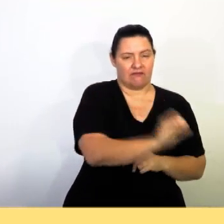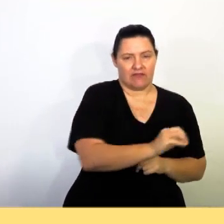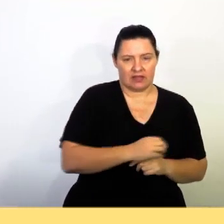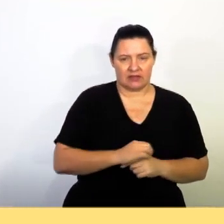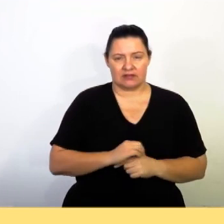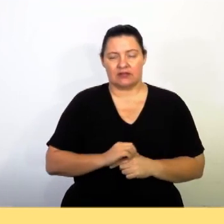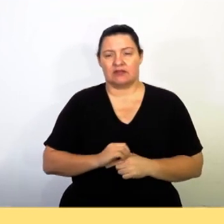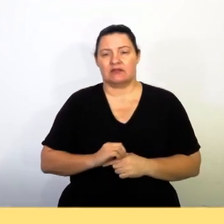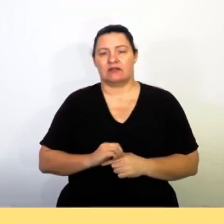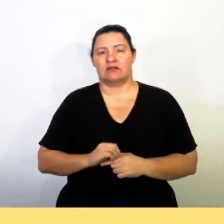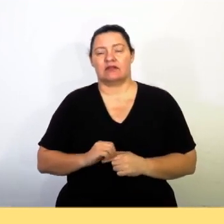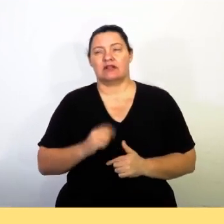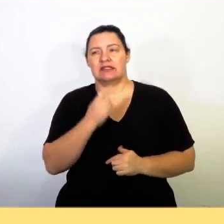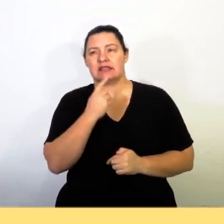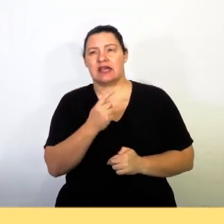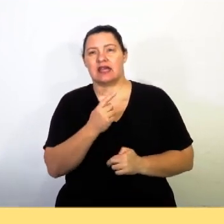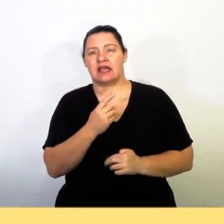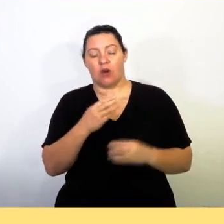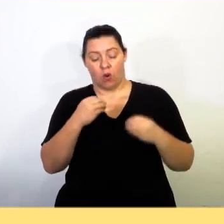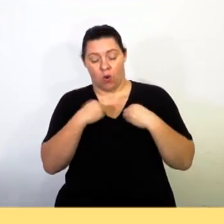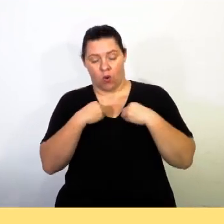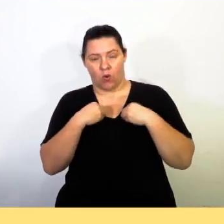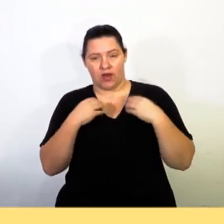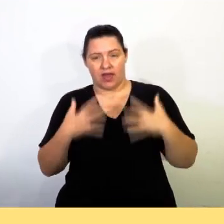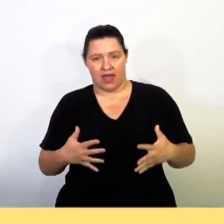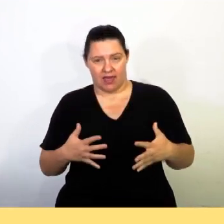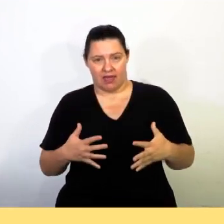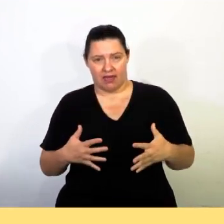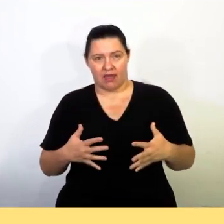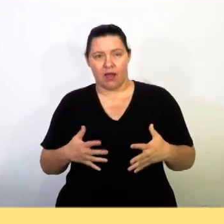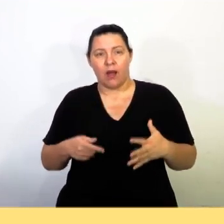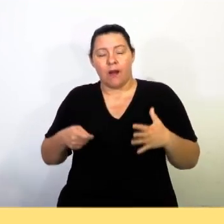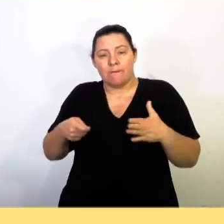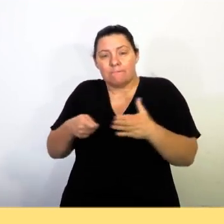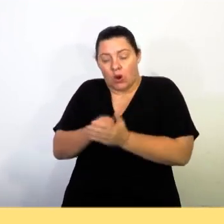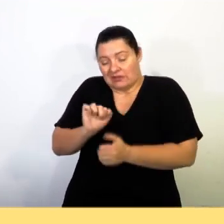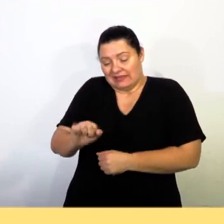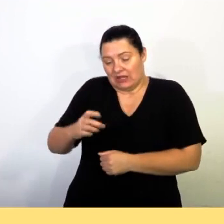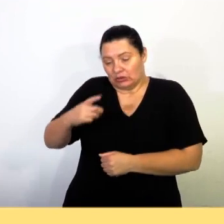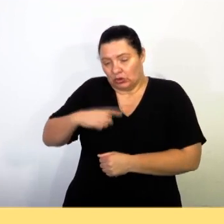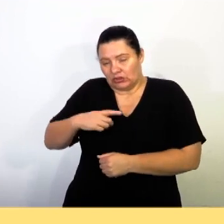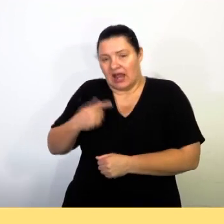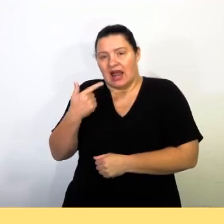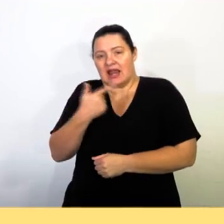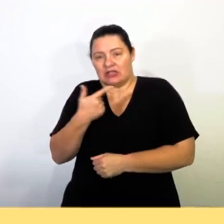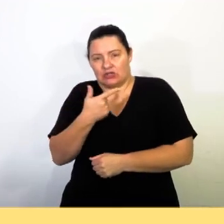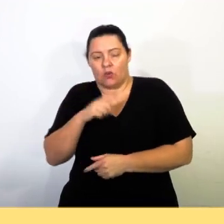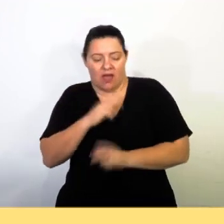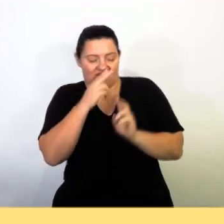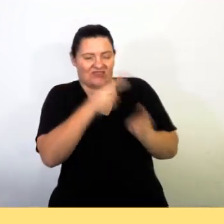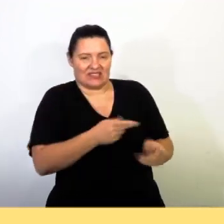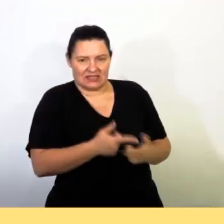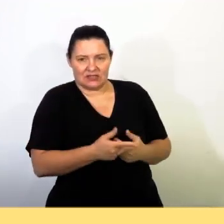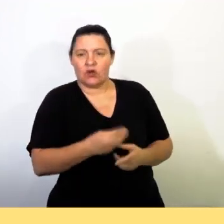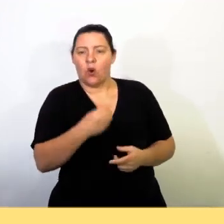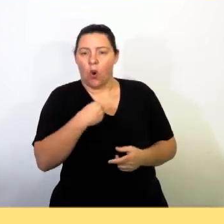be 12. And then it says, the owner Owen is under bought his daughter lunch after she'd